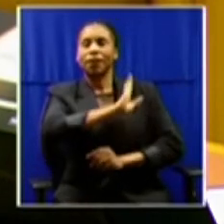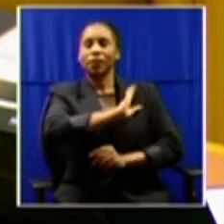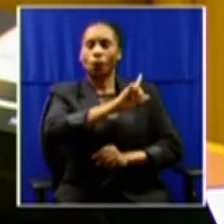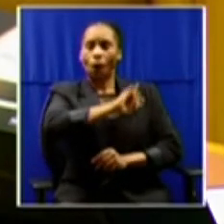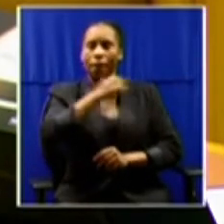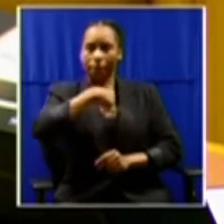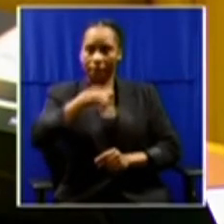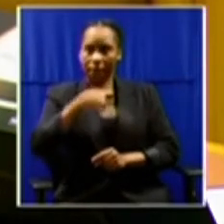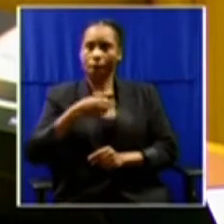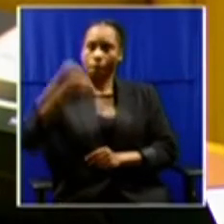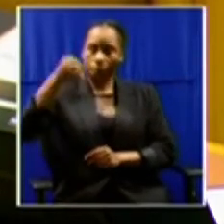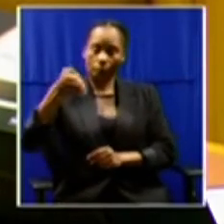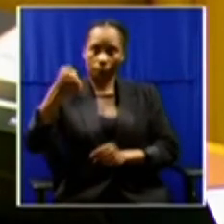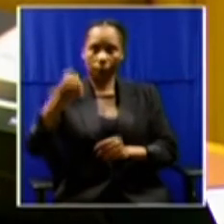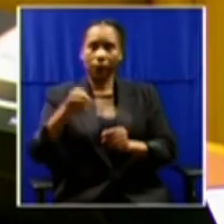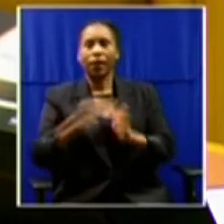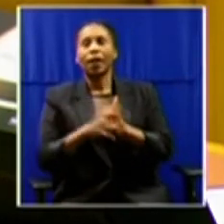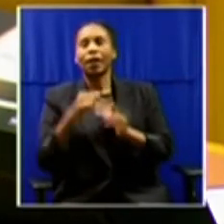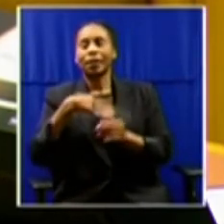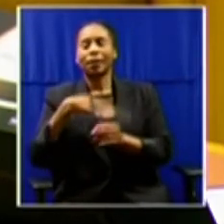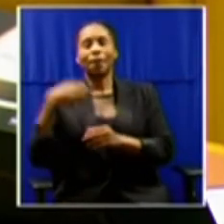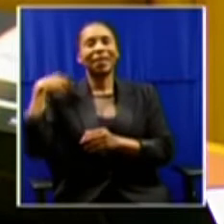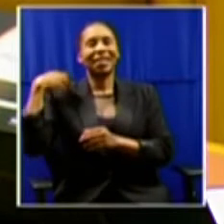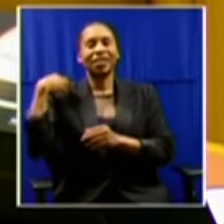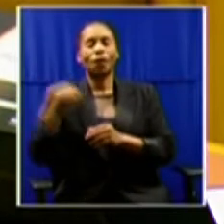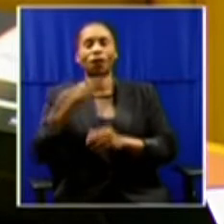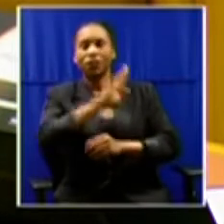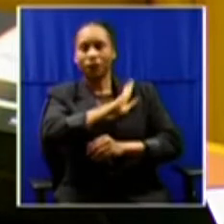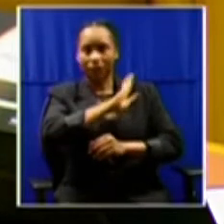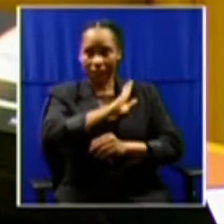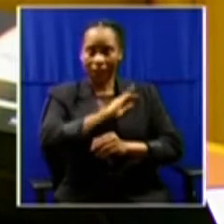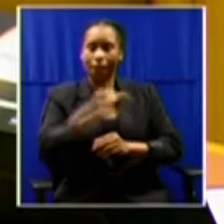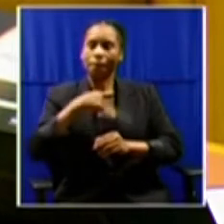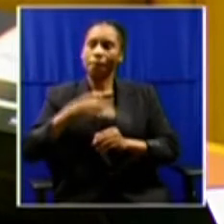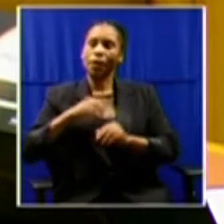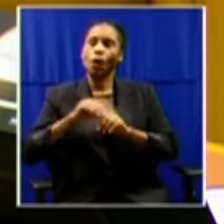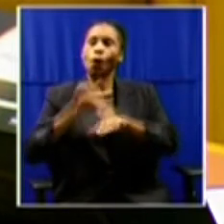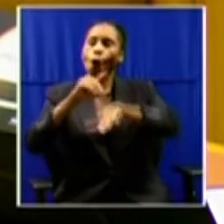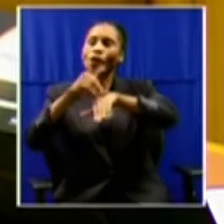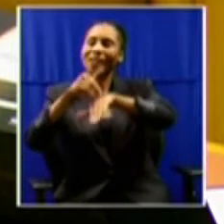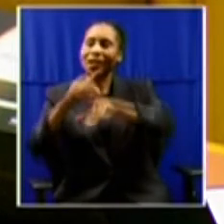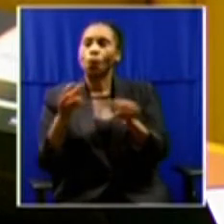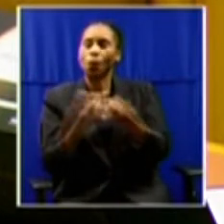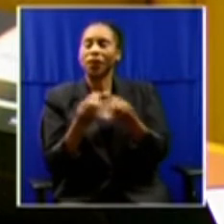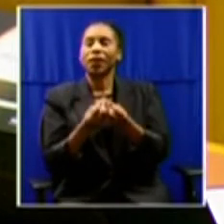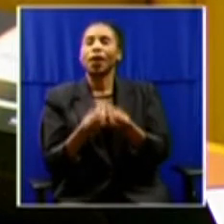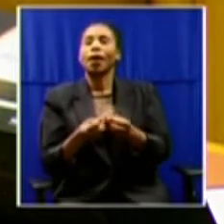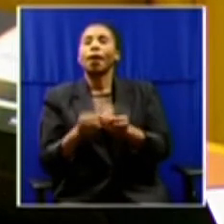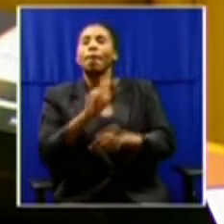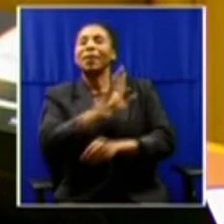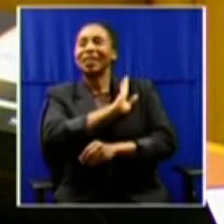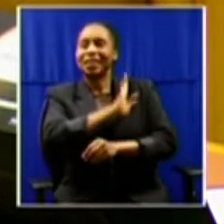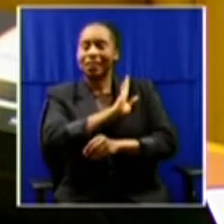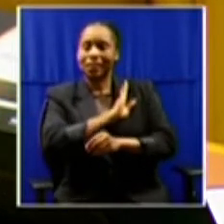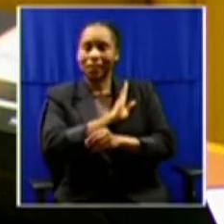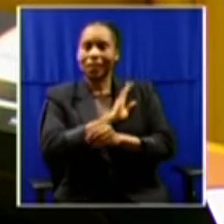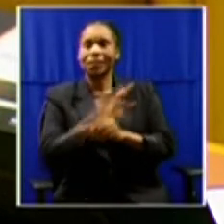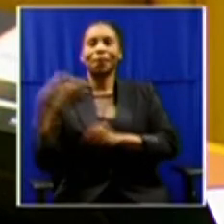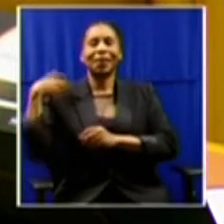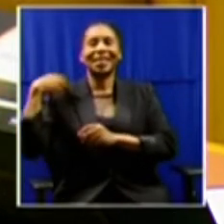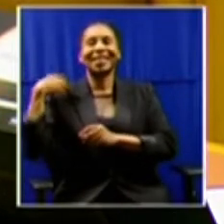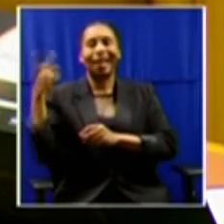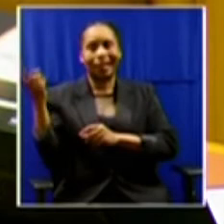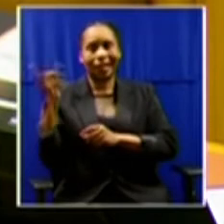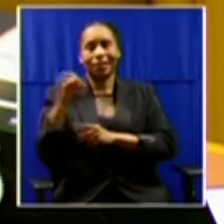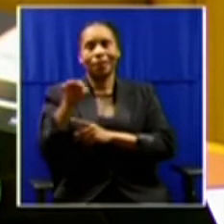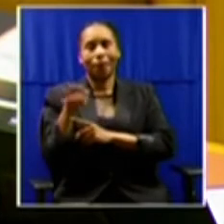Minister of Defense and having consultations with a Minister of Defense on Troika matters. Now,